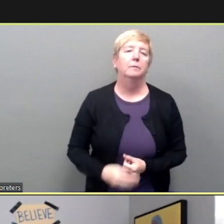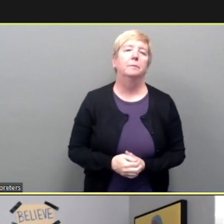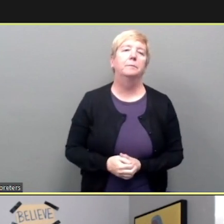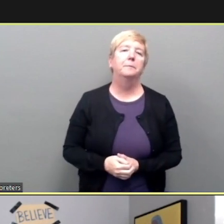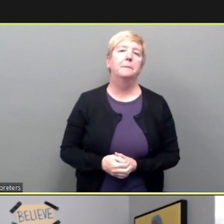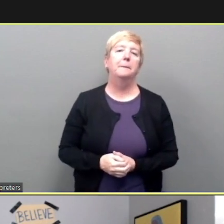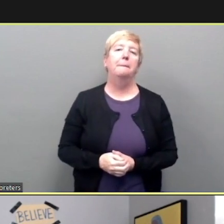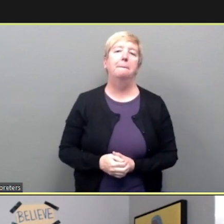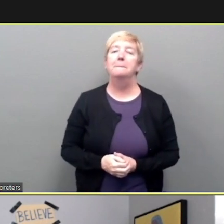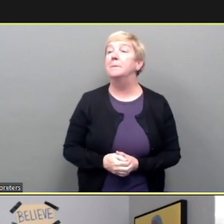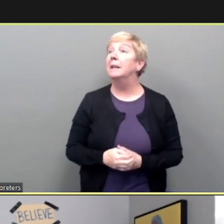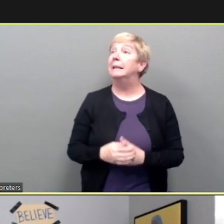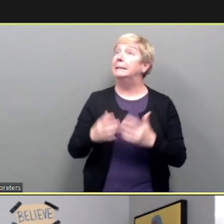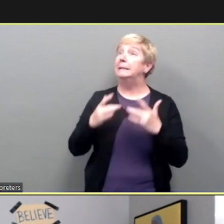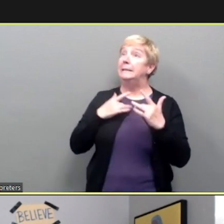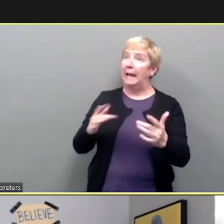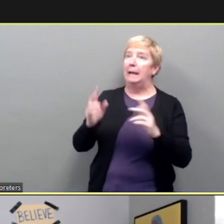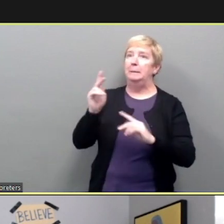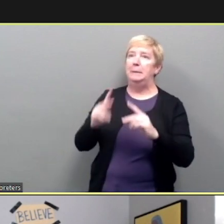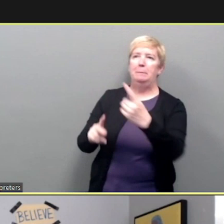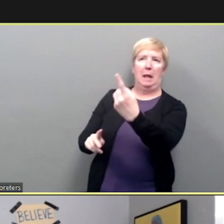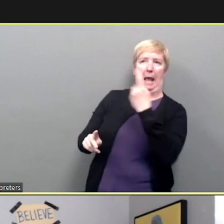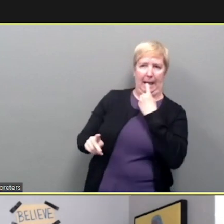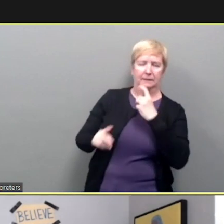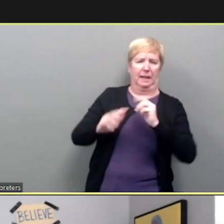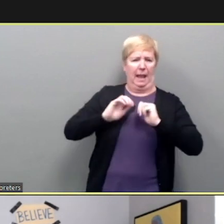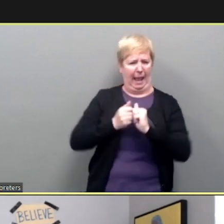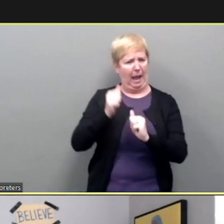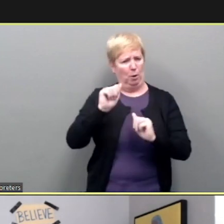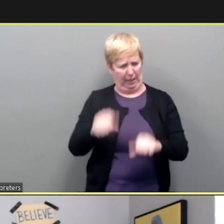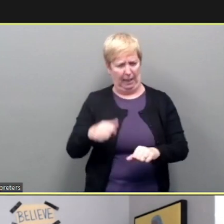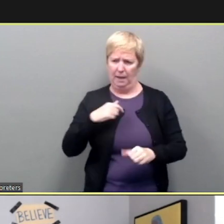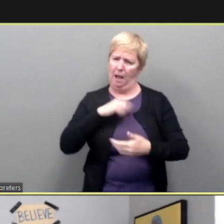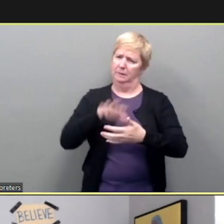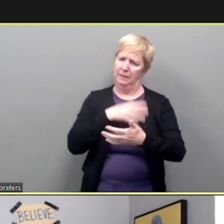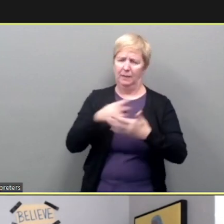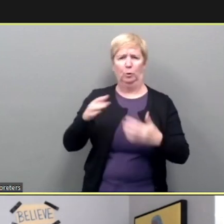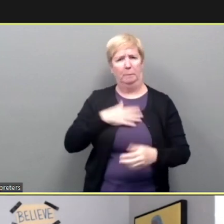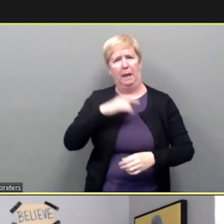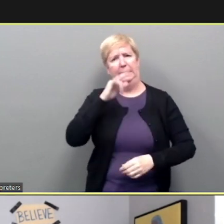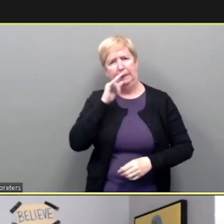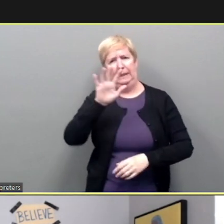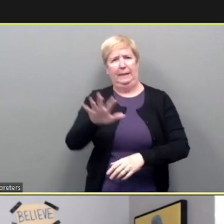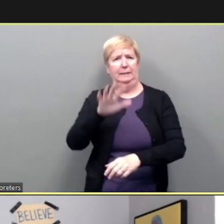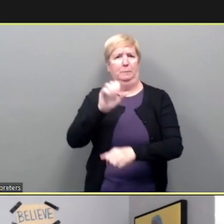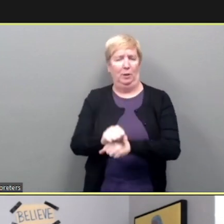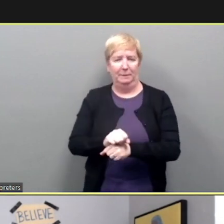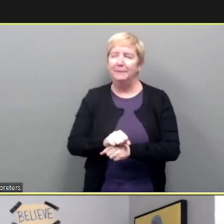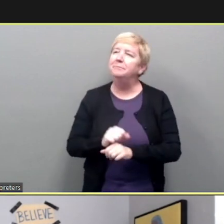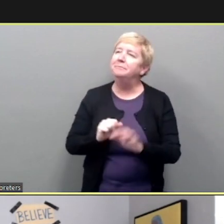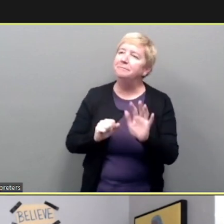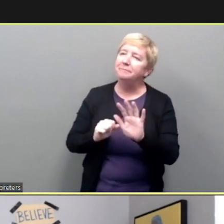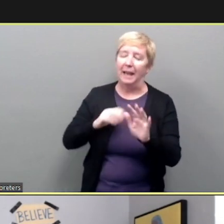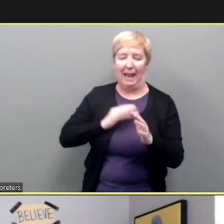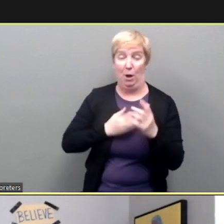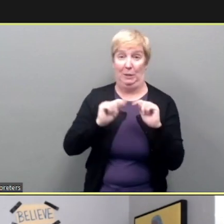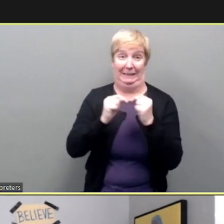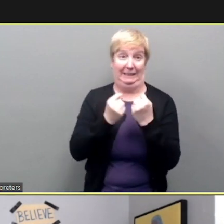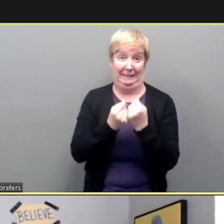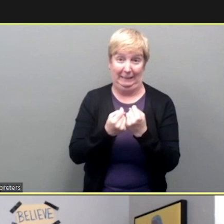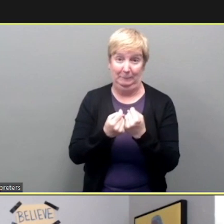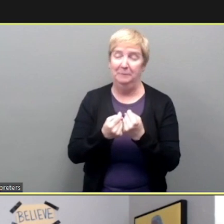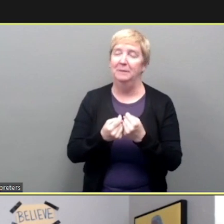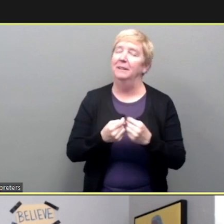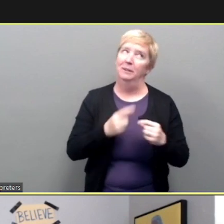One of the things that people are always asking is, how do I schedule my kids' appointments? So it's, our team, thank you so much to the team